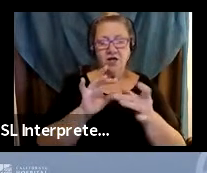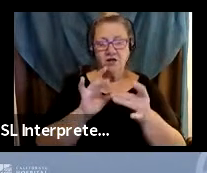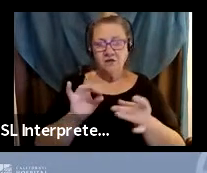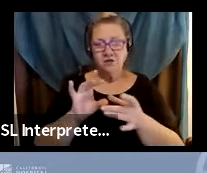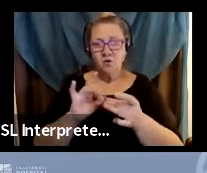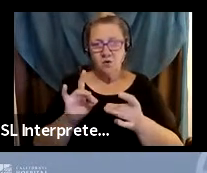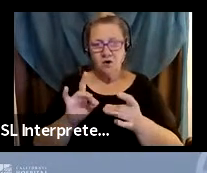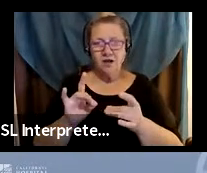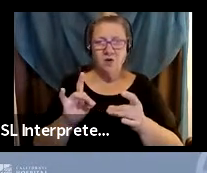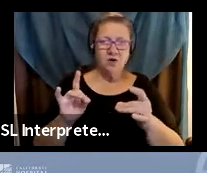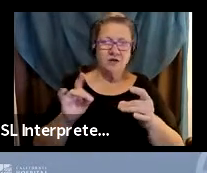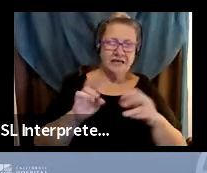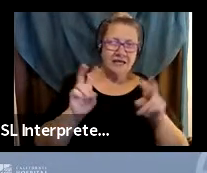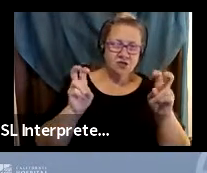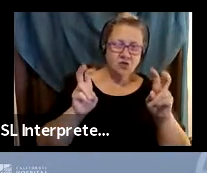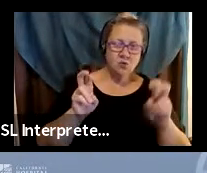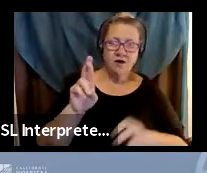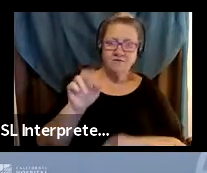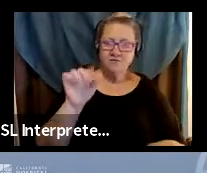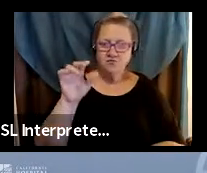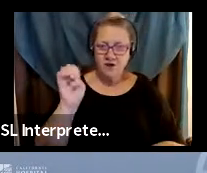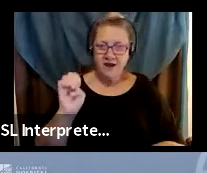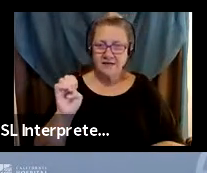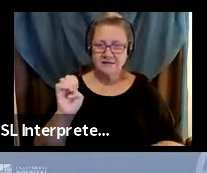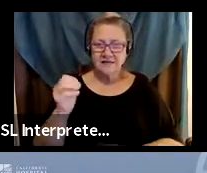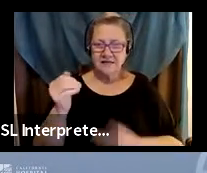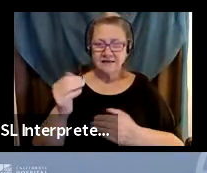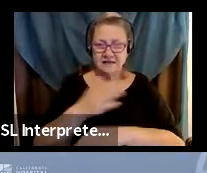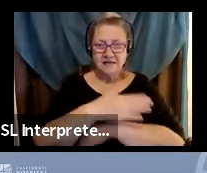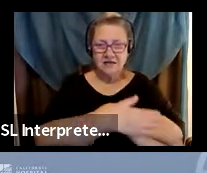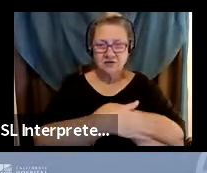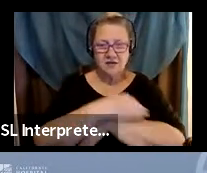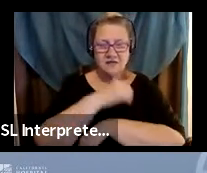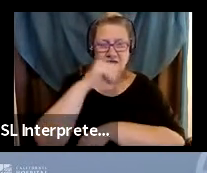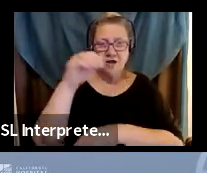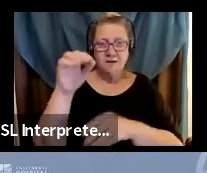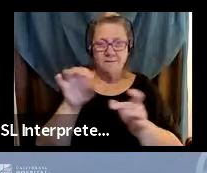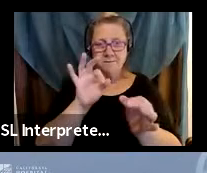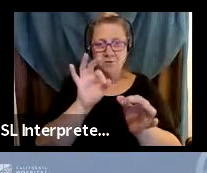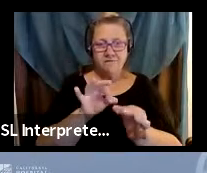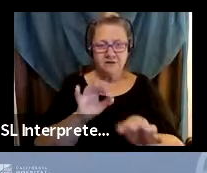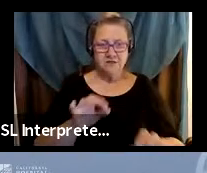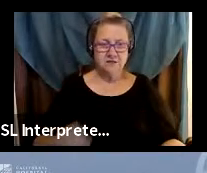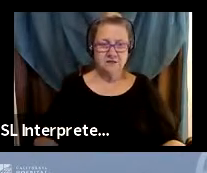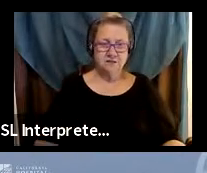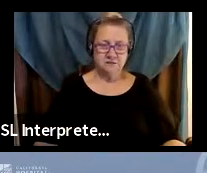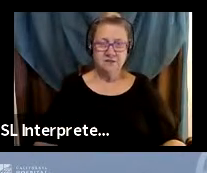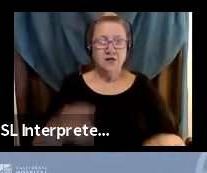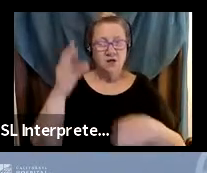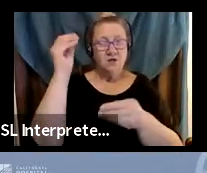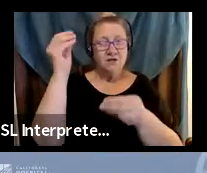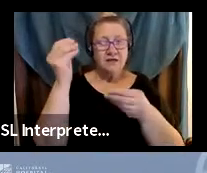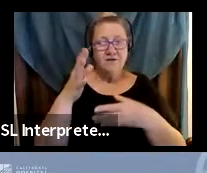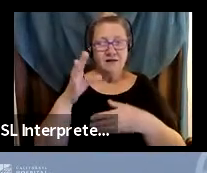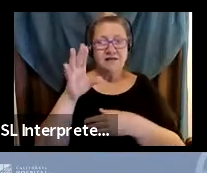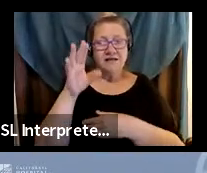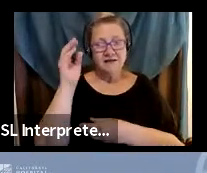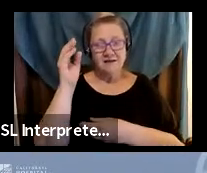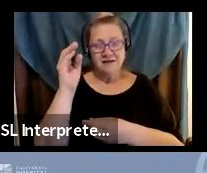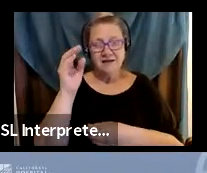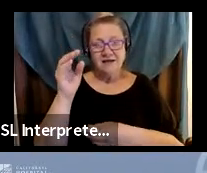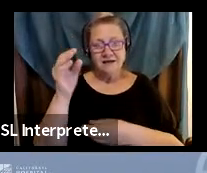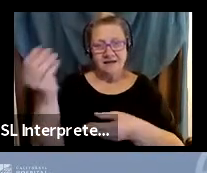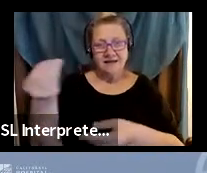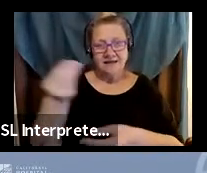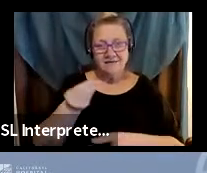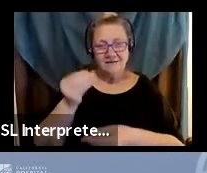perfect. So give us the data that you have, that counties have been collecting. We know it's been reporting, that some counties have been reporting